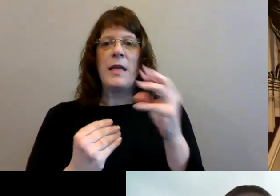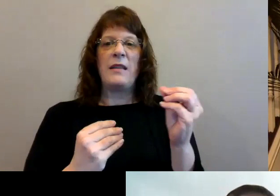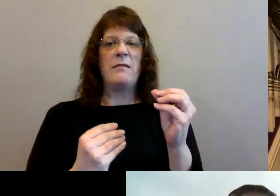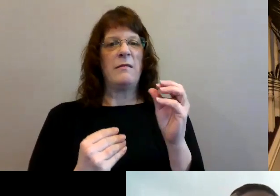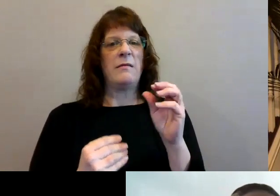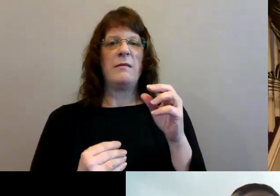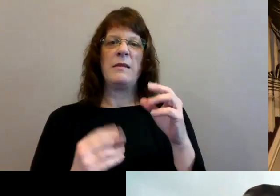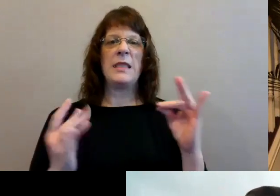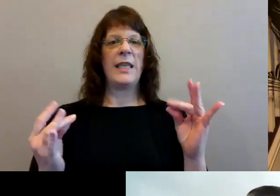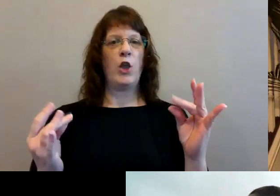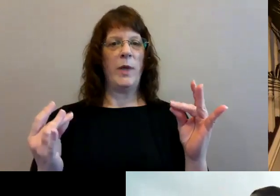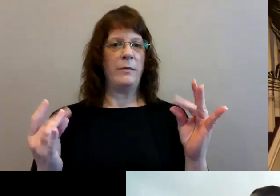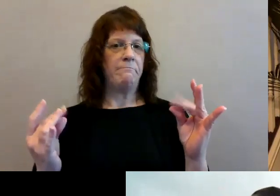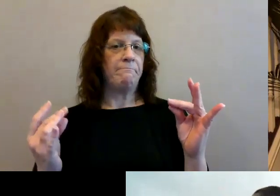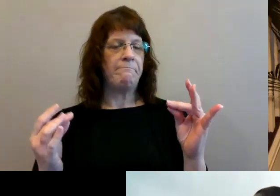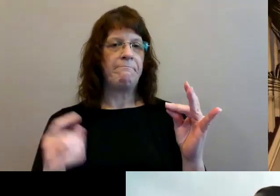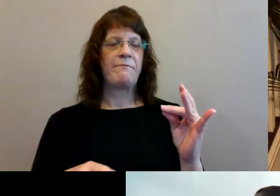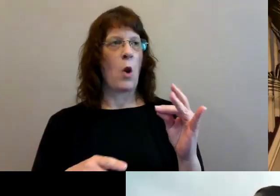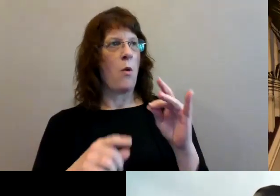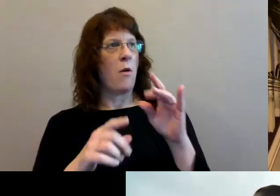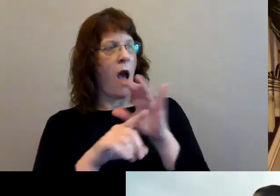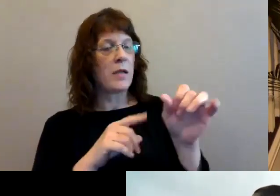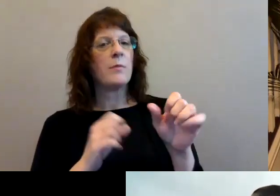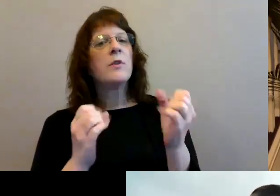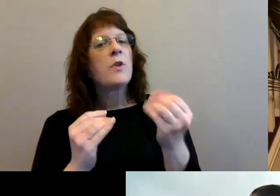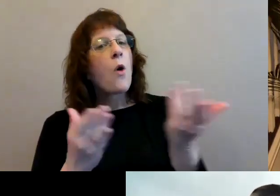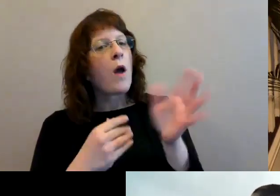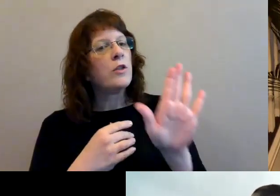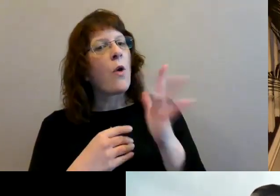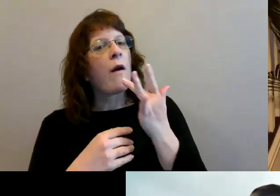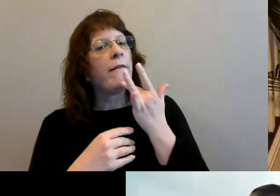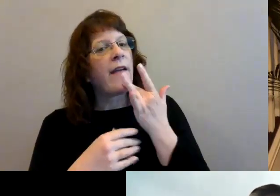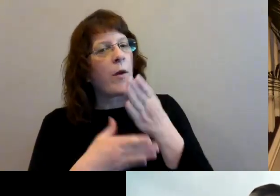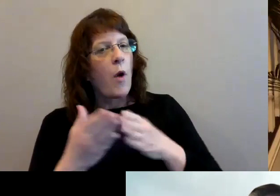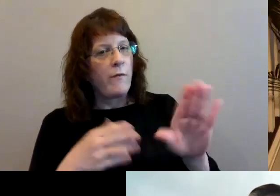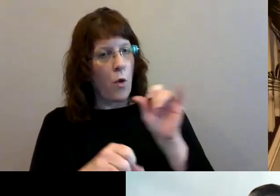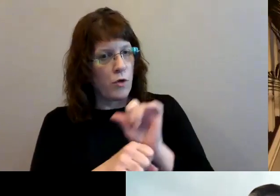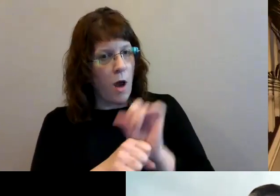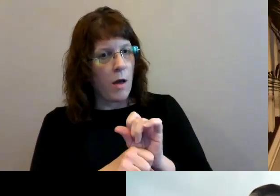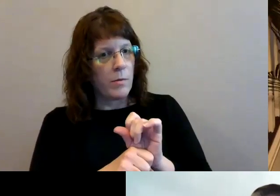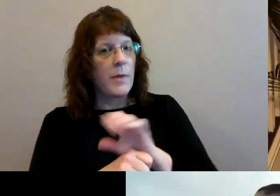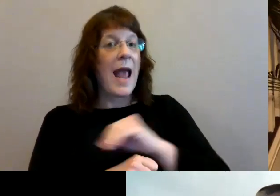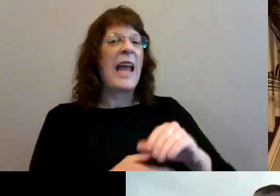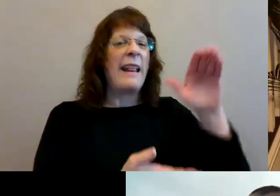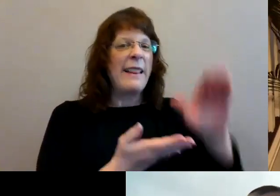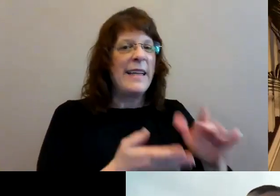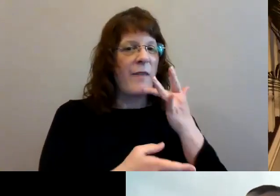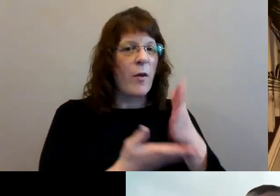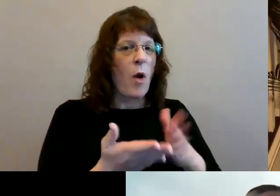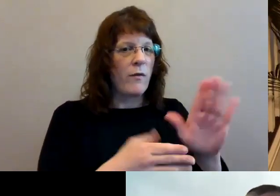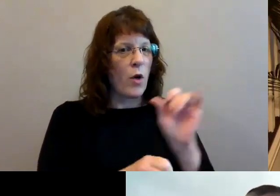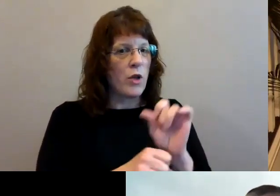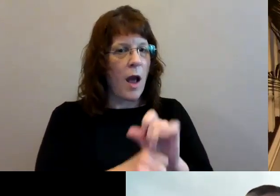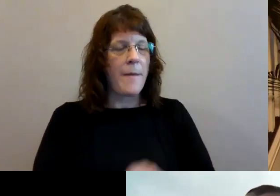humid, they like that. Awesome. So what is your favorite part of your job and your least favorite part of your job?